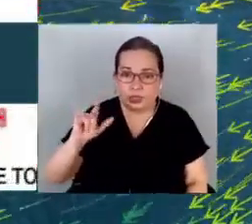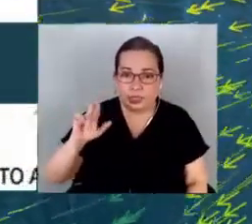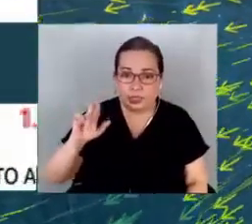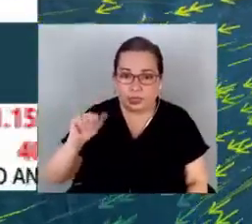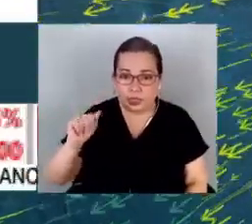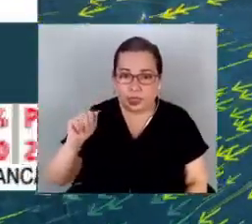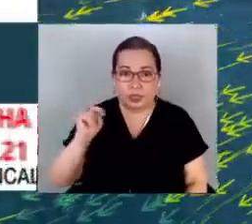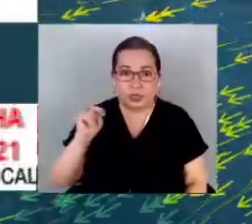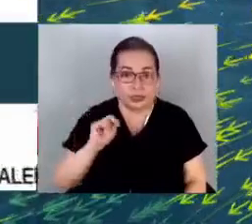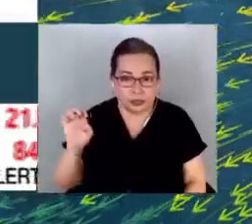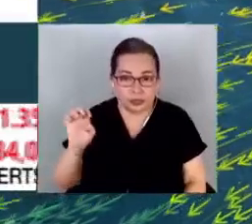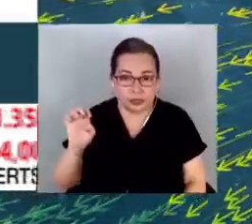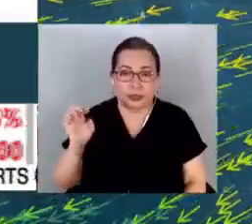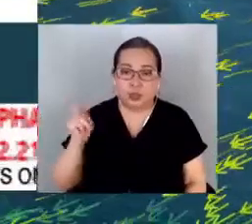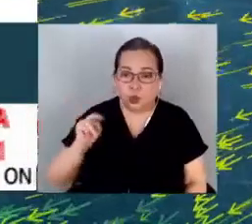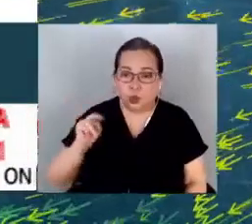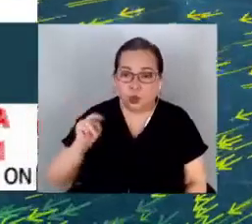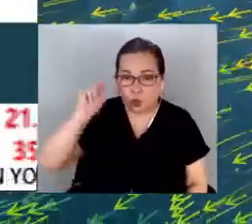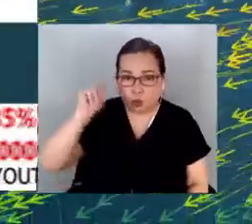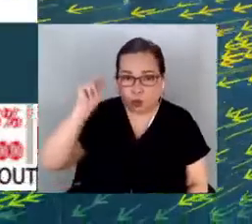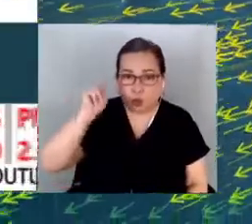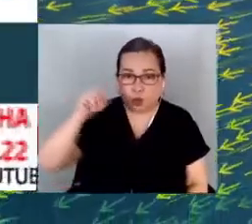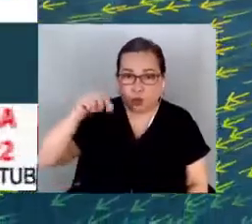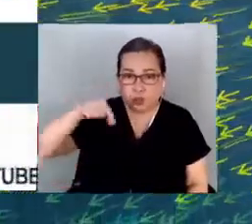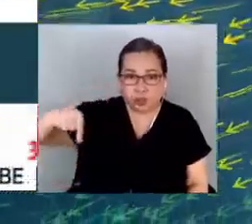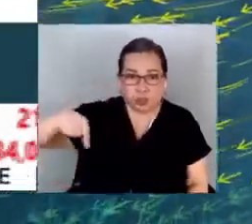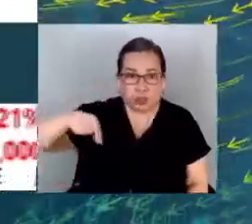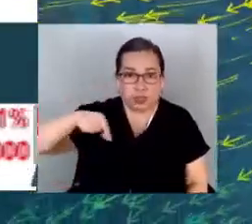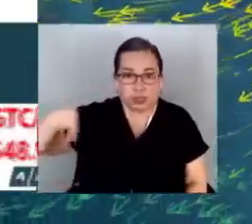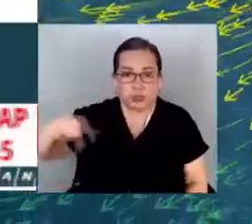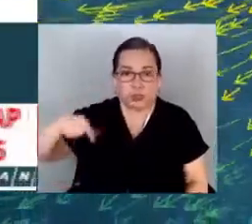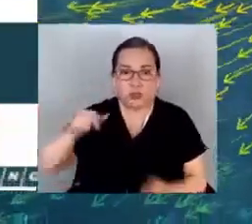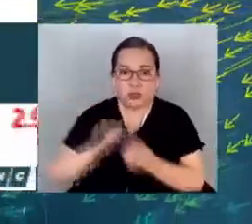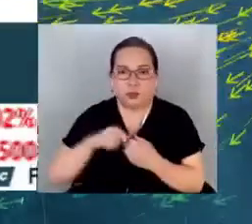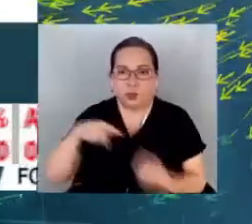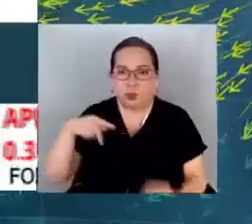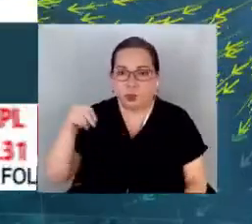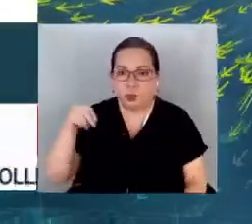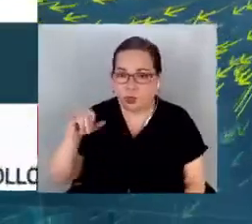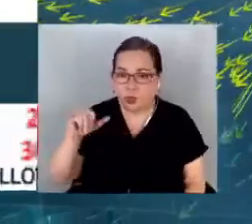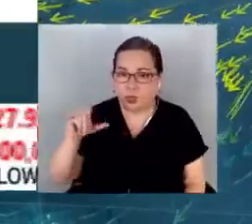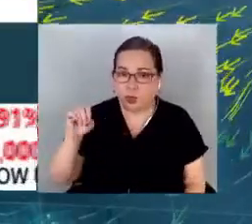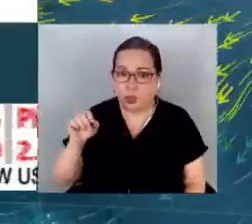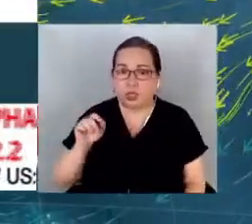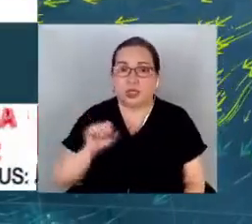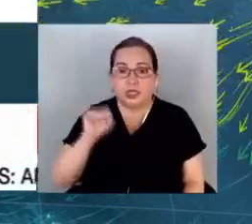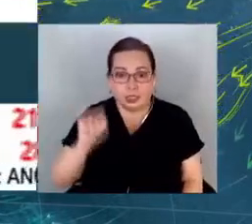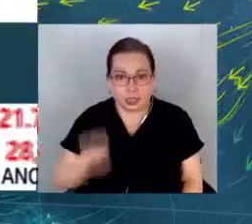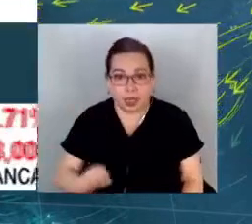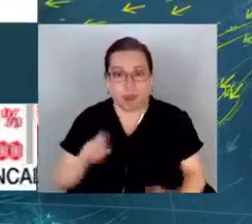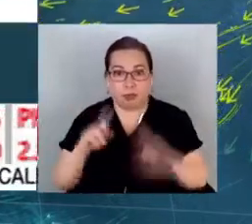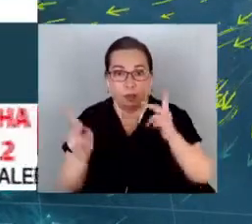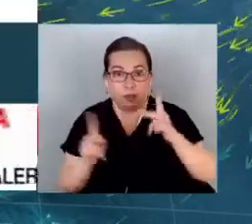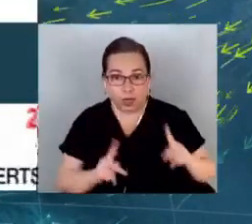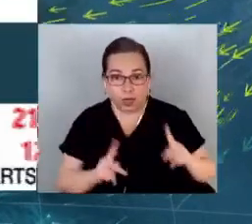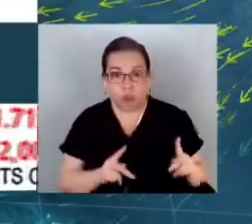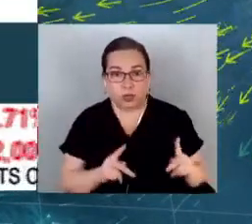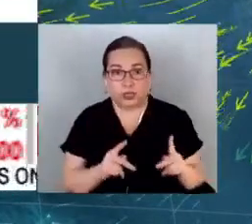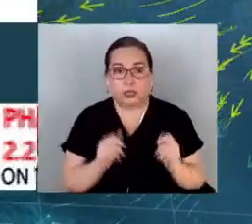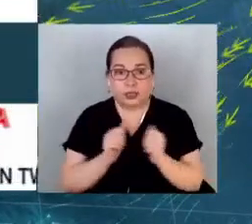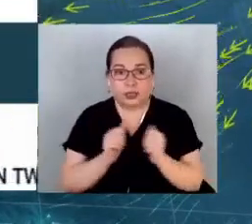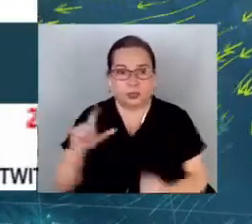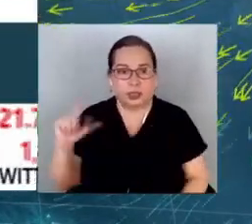Ecija, the northern portion of Quezon, including Polillo Islands, and the southern portion of Palawan, including Balabac